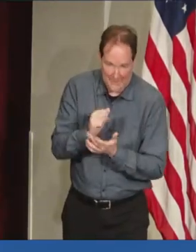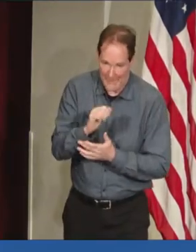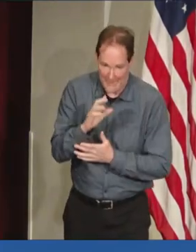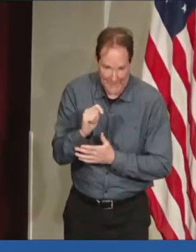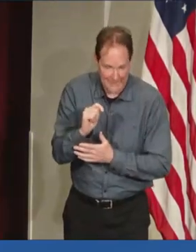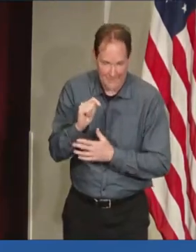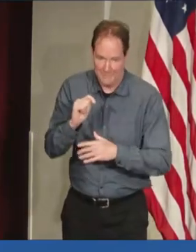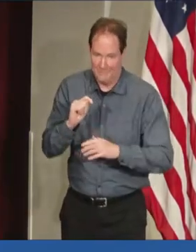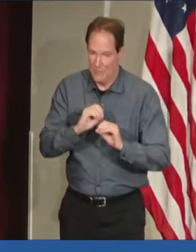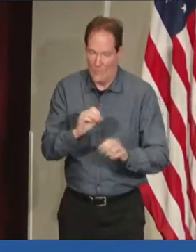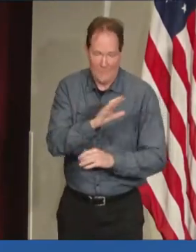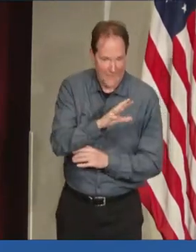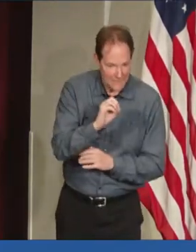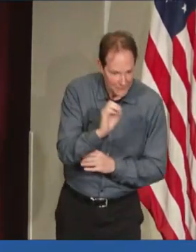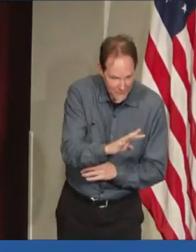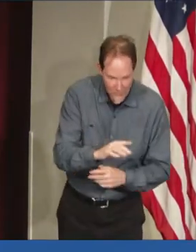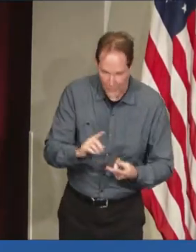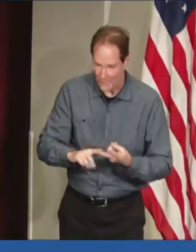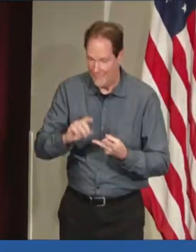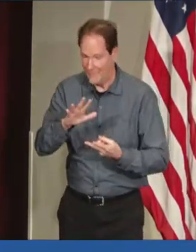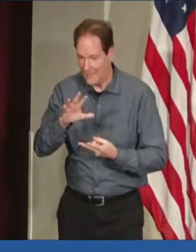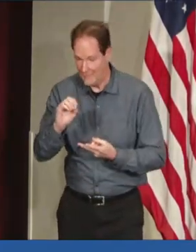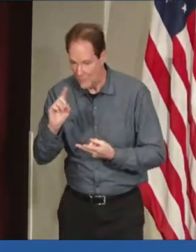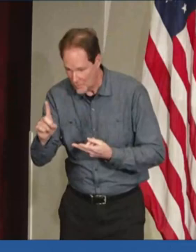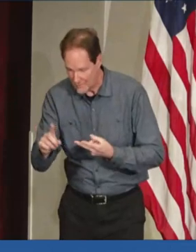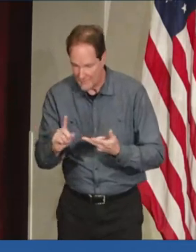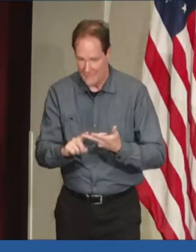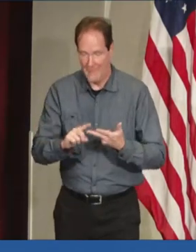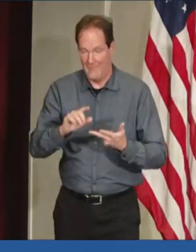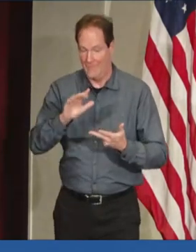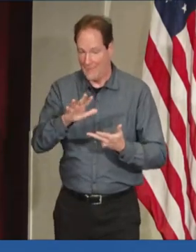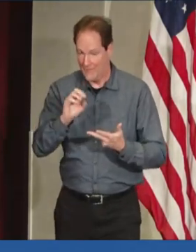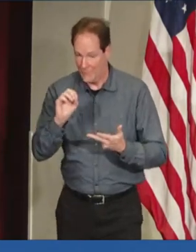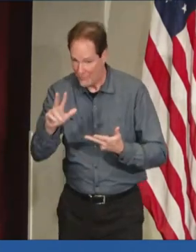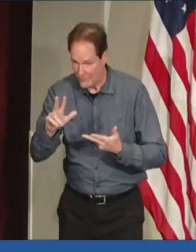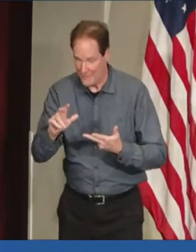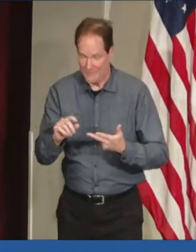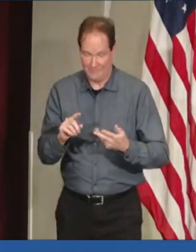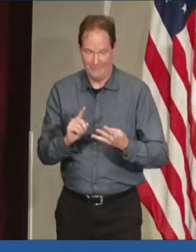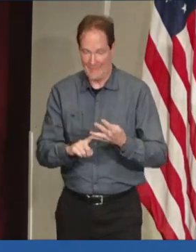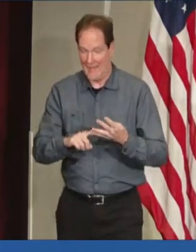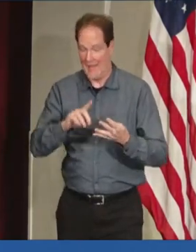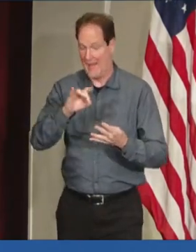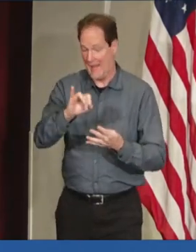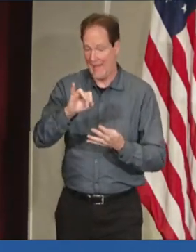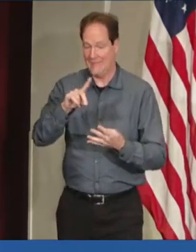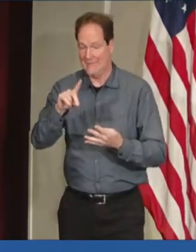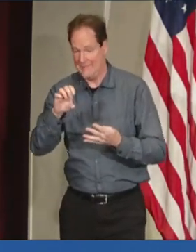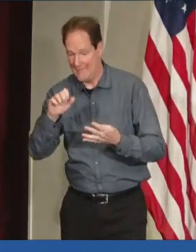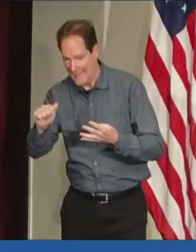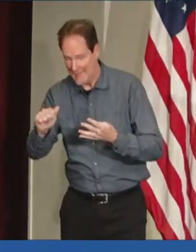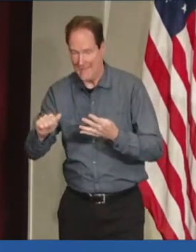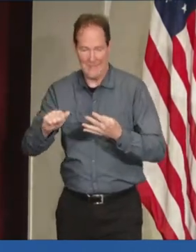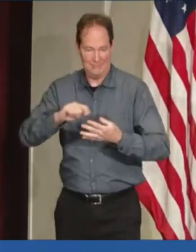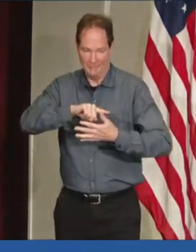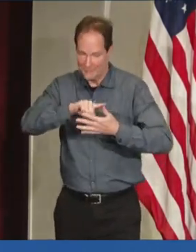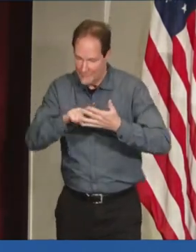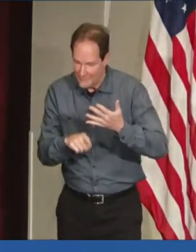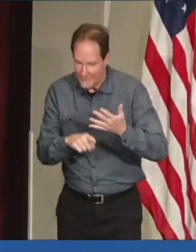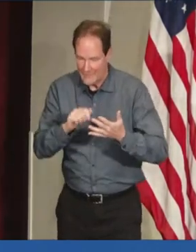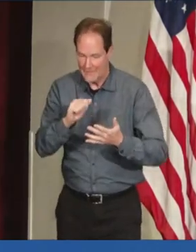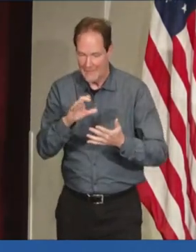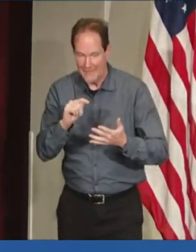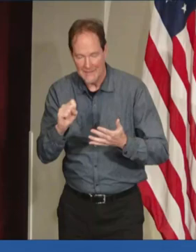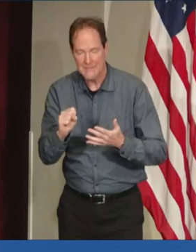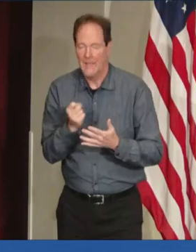no 504, no 501, no 503. There was no IDEA, or Education for All Handicapped Children's Act.